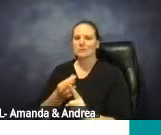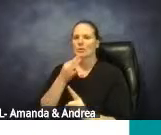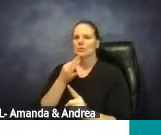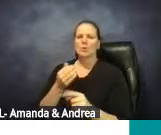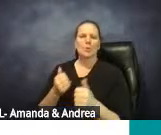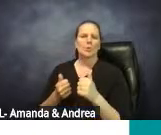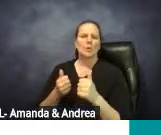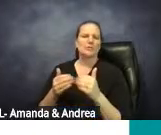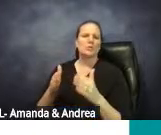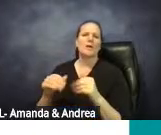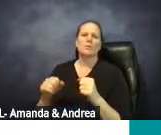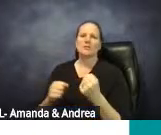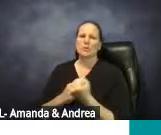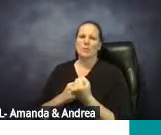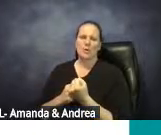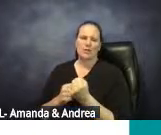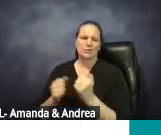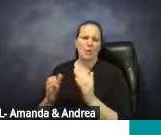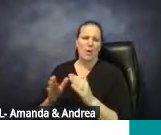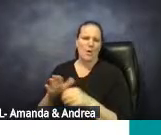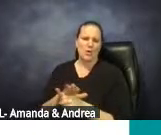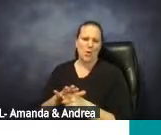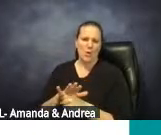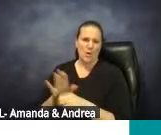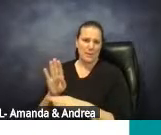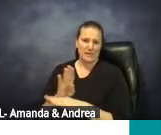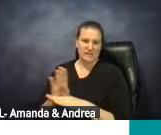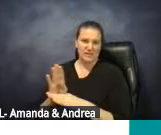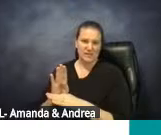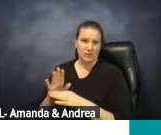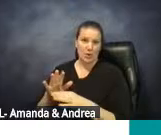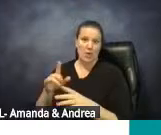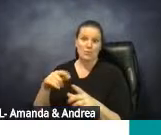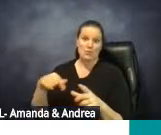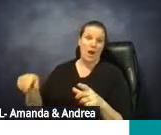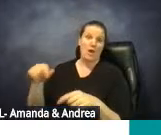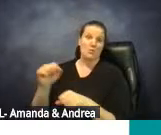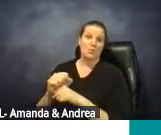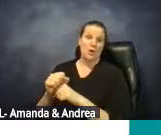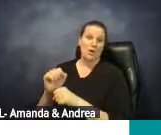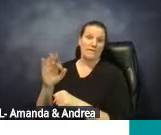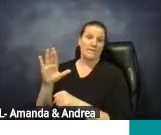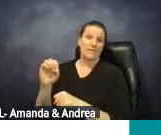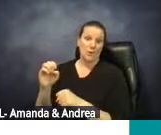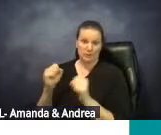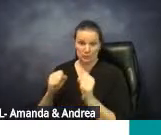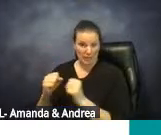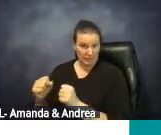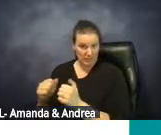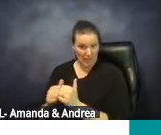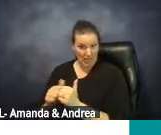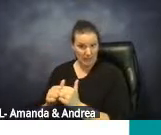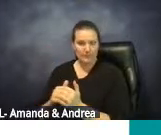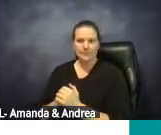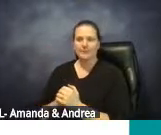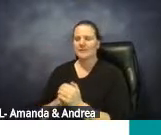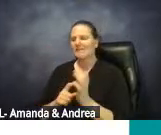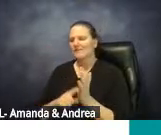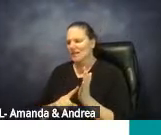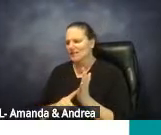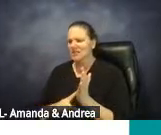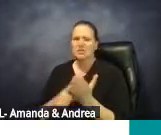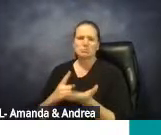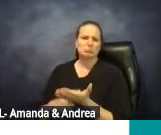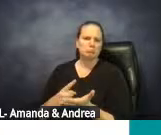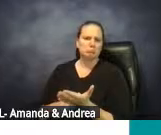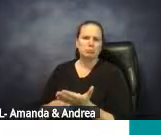ways can we support small and local businesses around workforce strategies? We investigated and discussed things